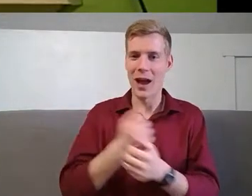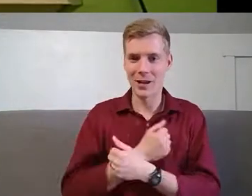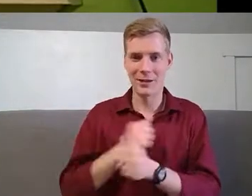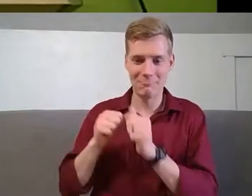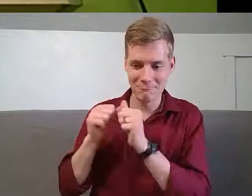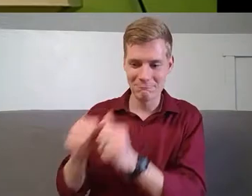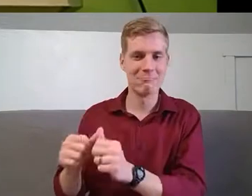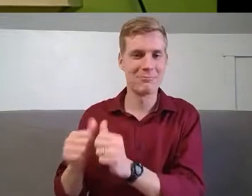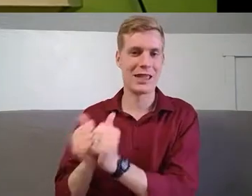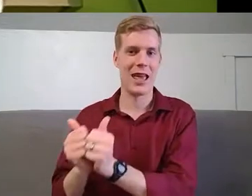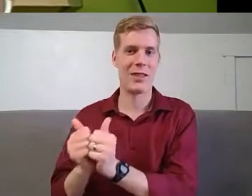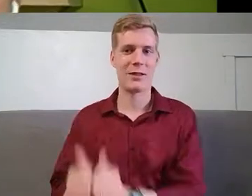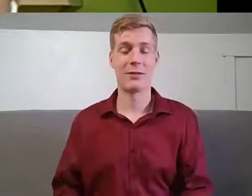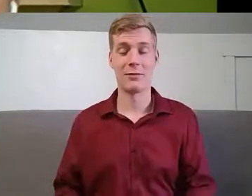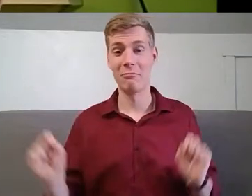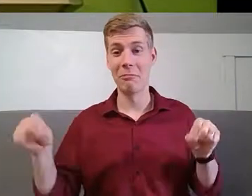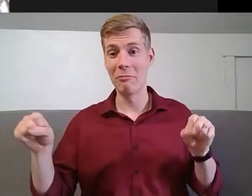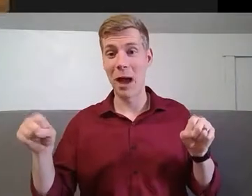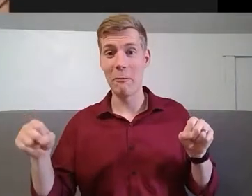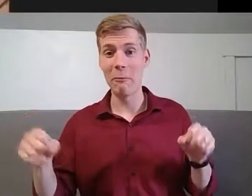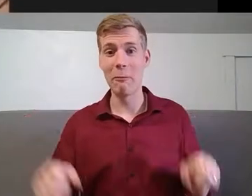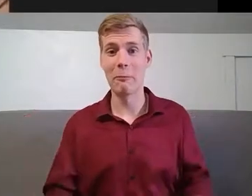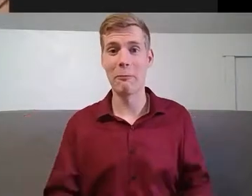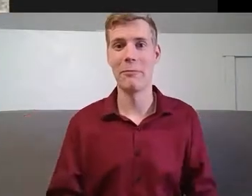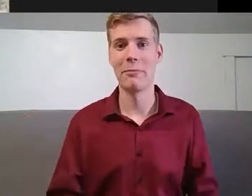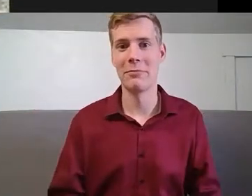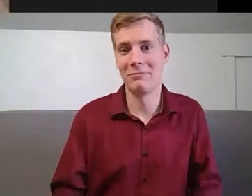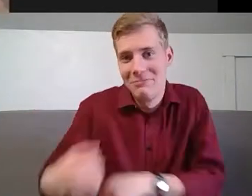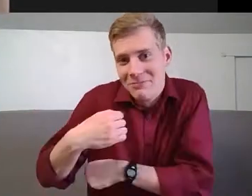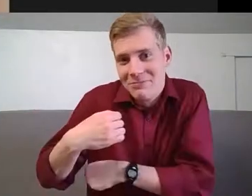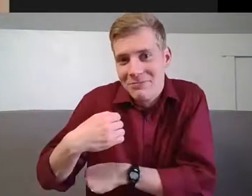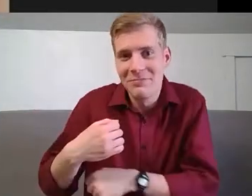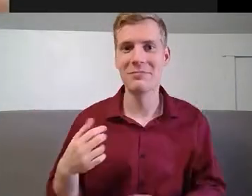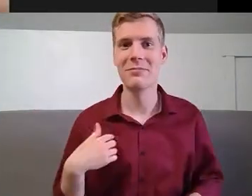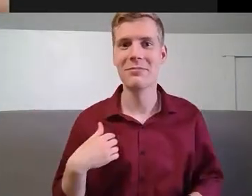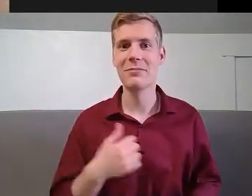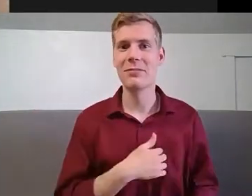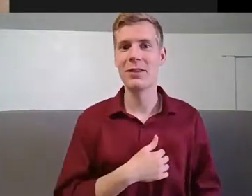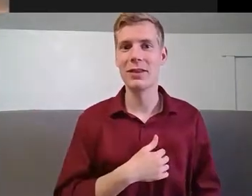hug. Yep, yeah, we do. We do, and we hug